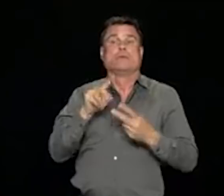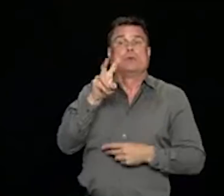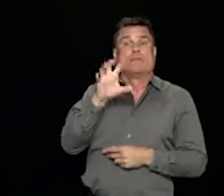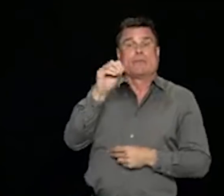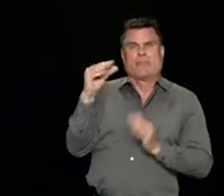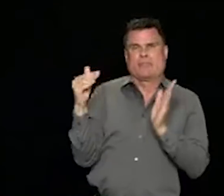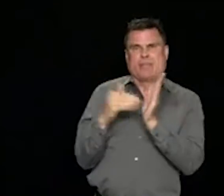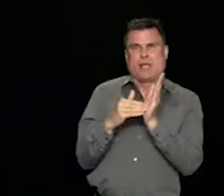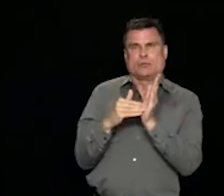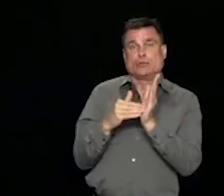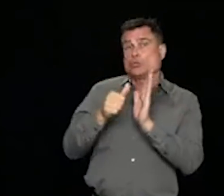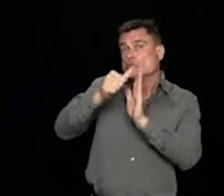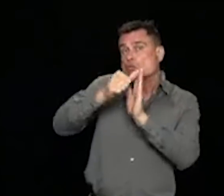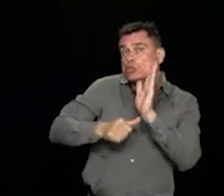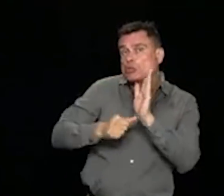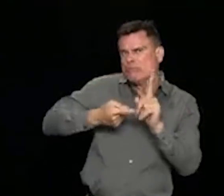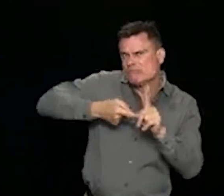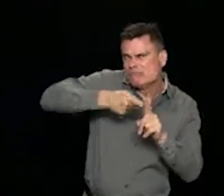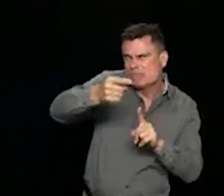255,600 surgical masks,